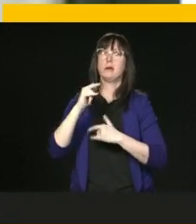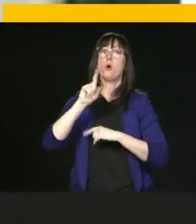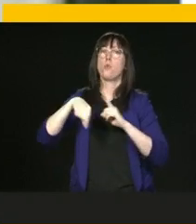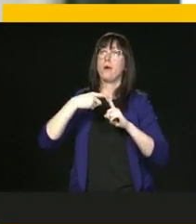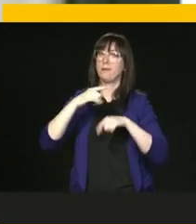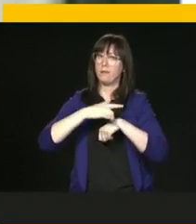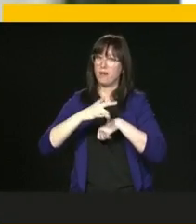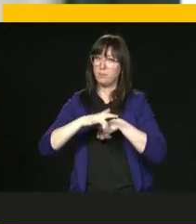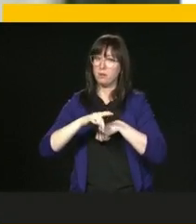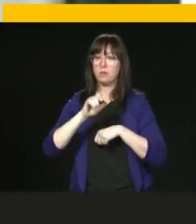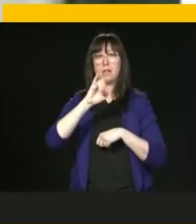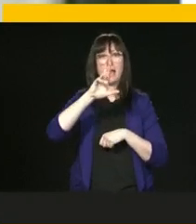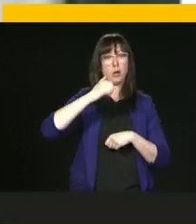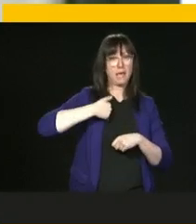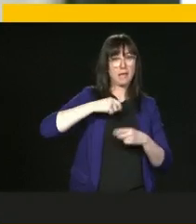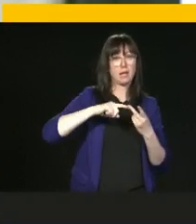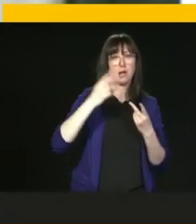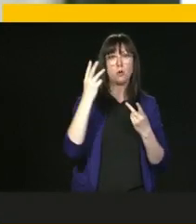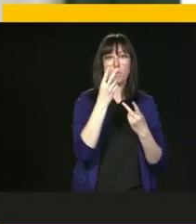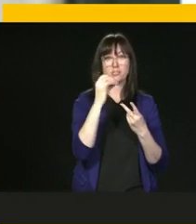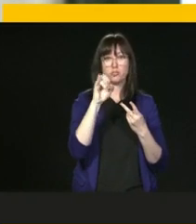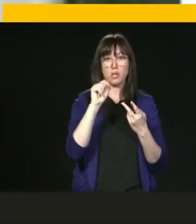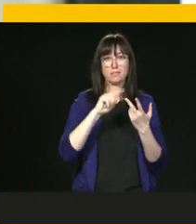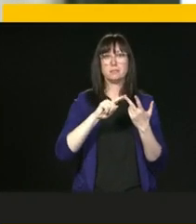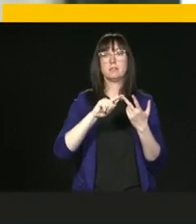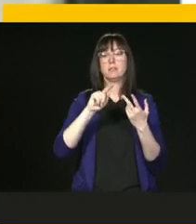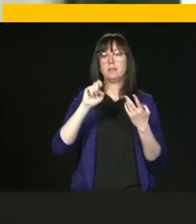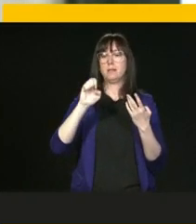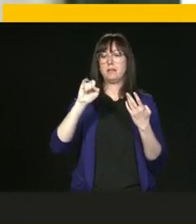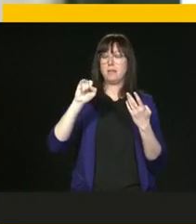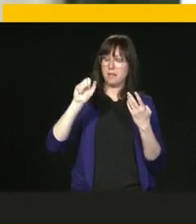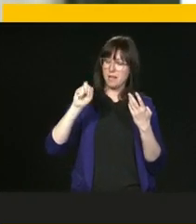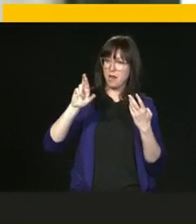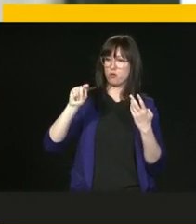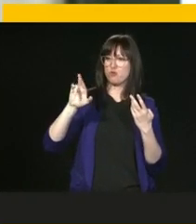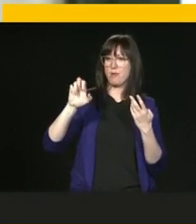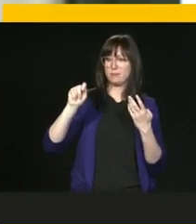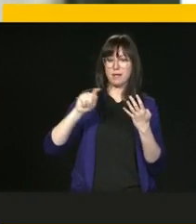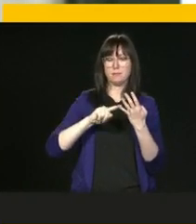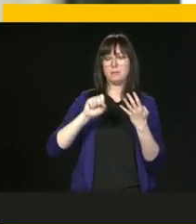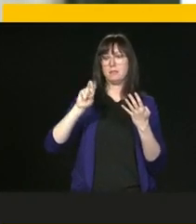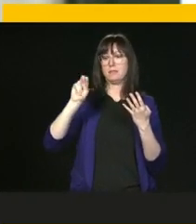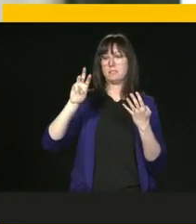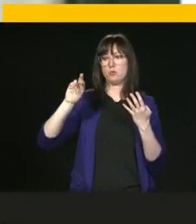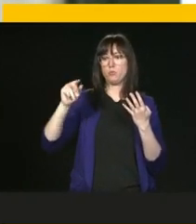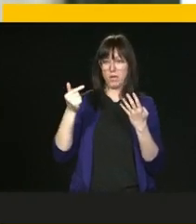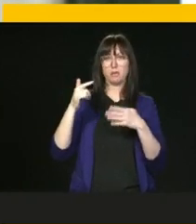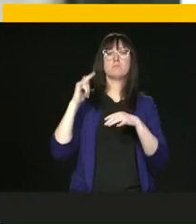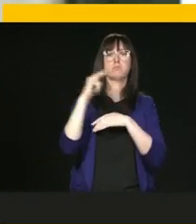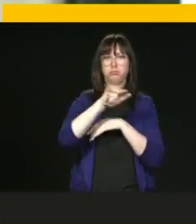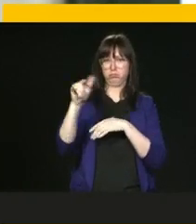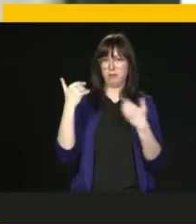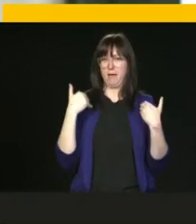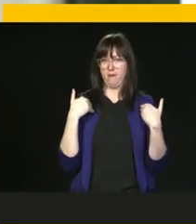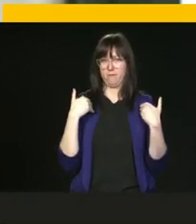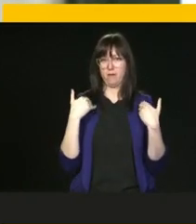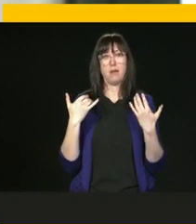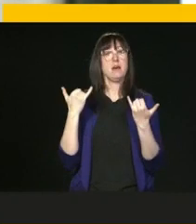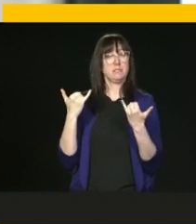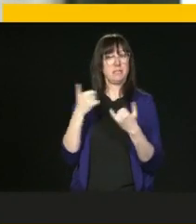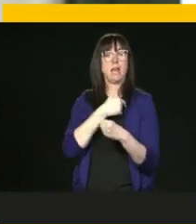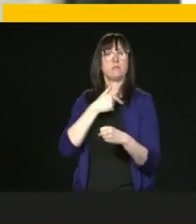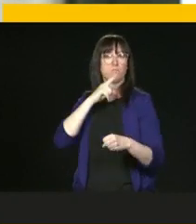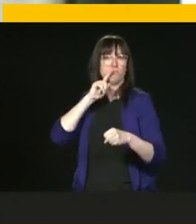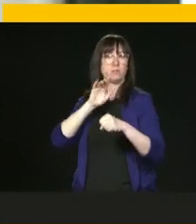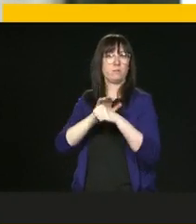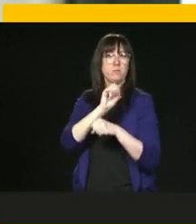Air Canada, WestJet, Air Transat, and Sunwing all have flights this week. As of today, we've secured authorizations for